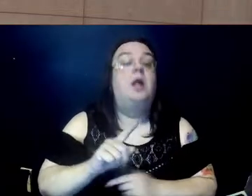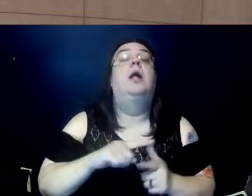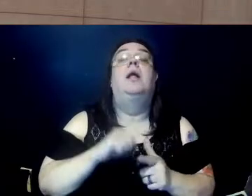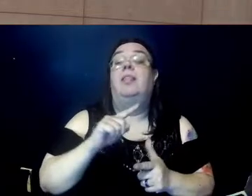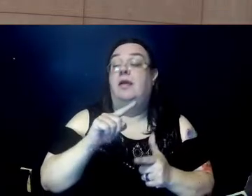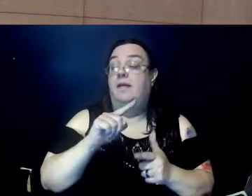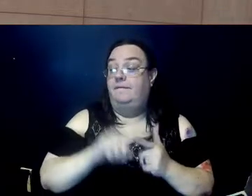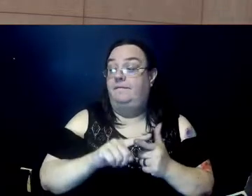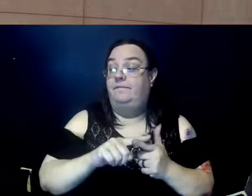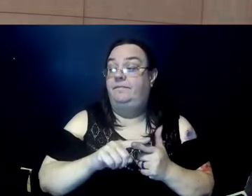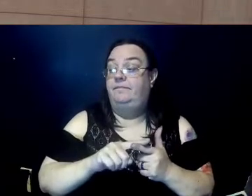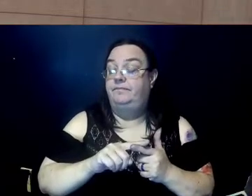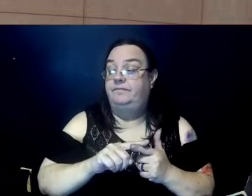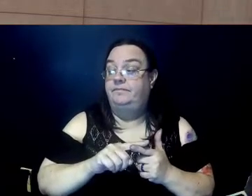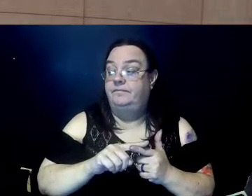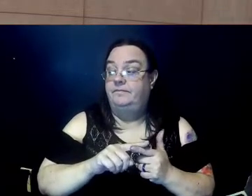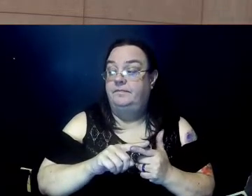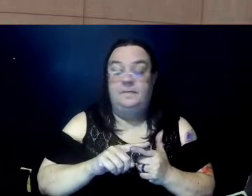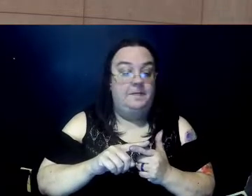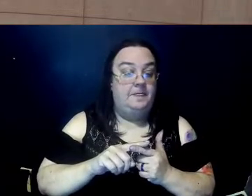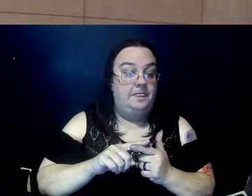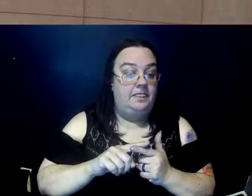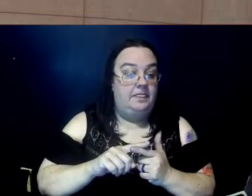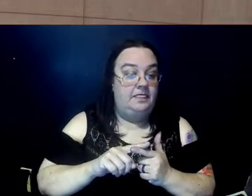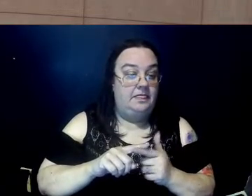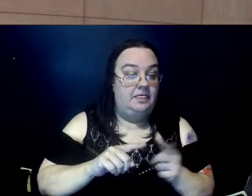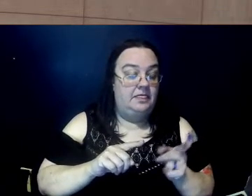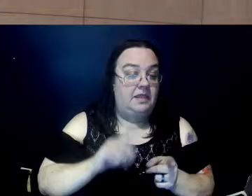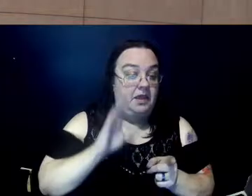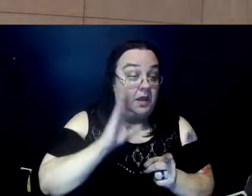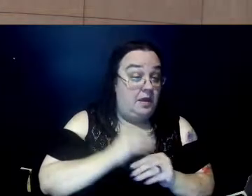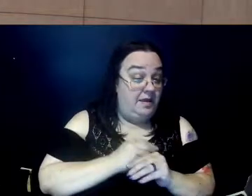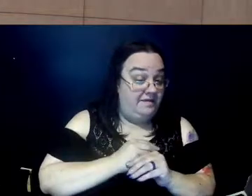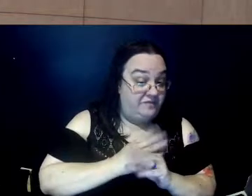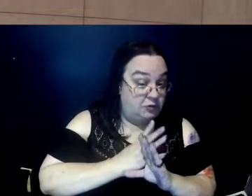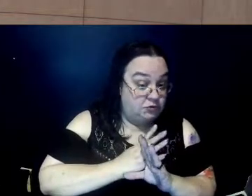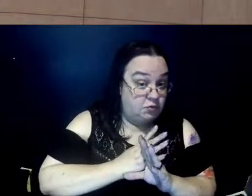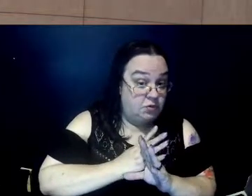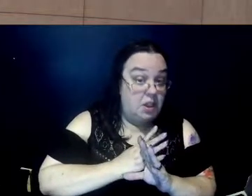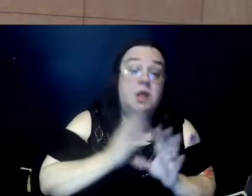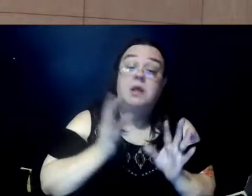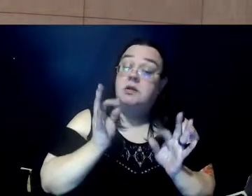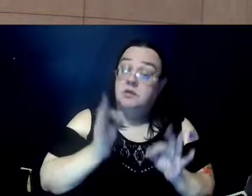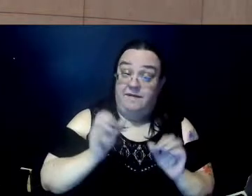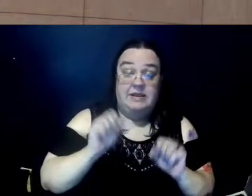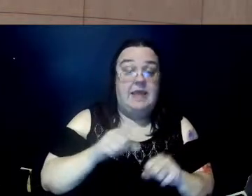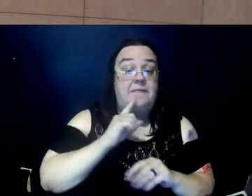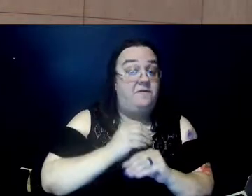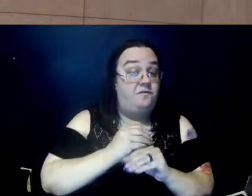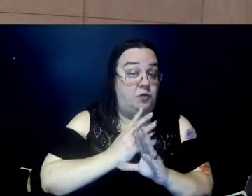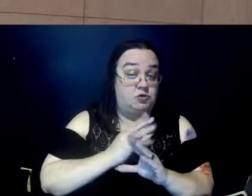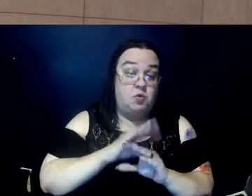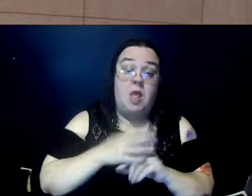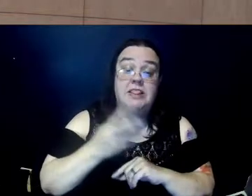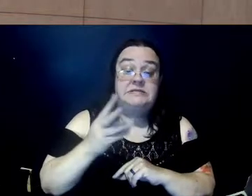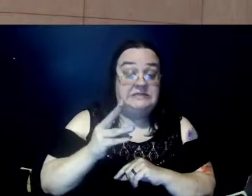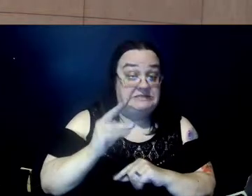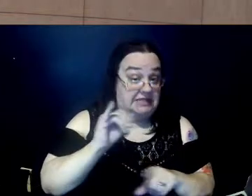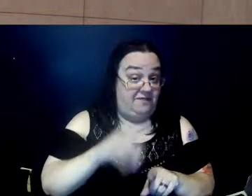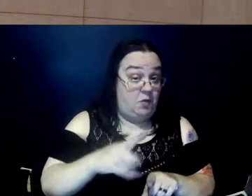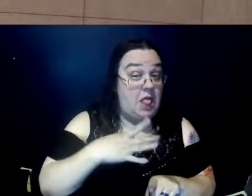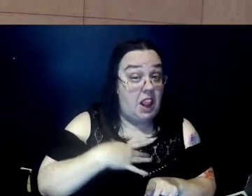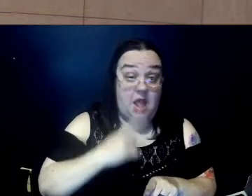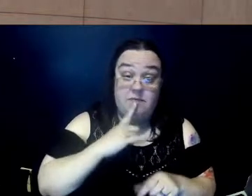then Be virtual on the 16th? we can certainly be virtual on the 16th if you would like. Would you like to be